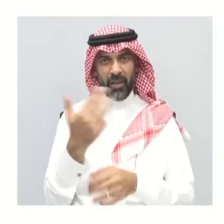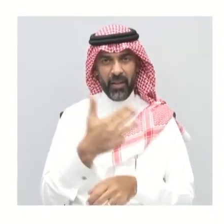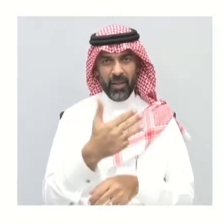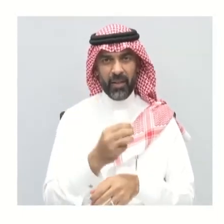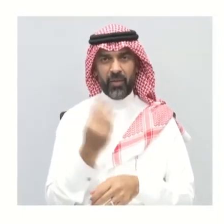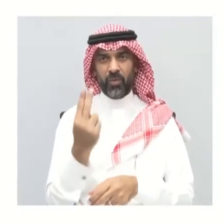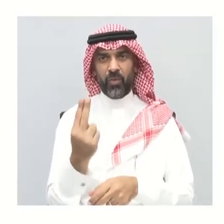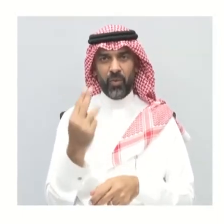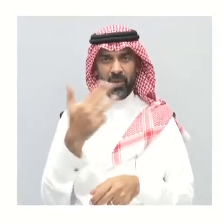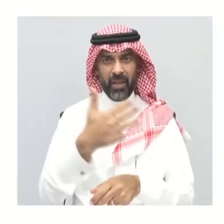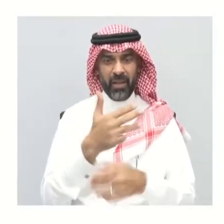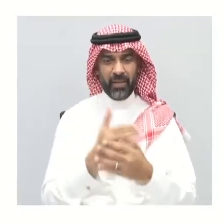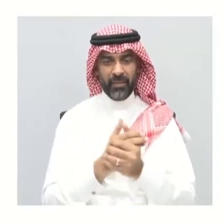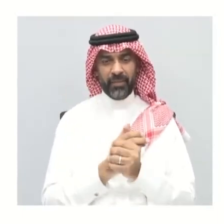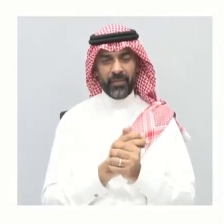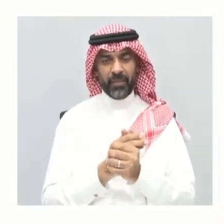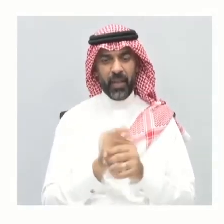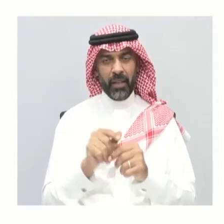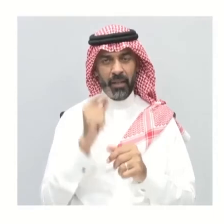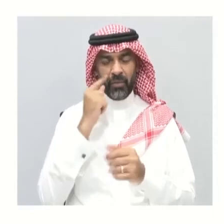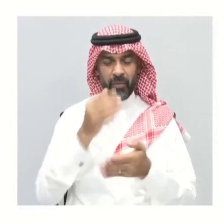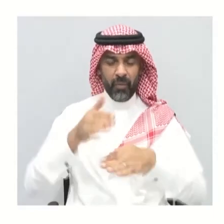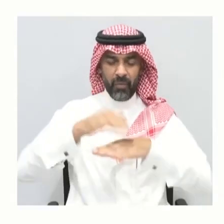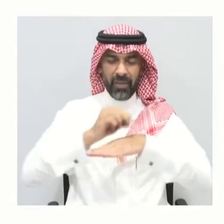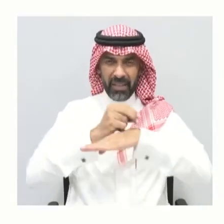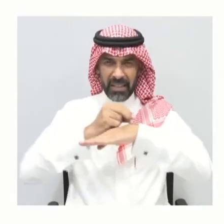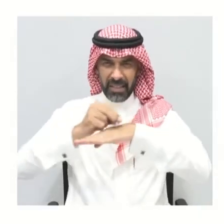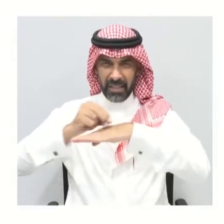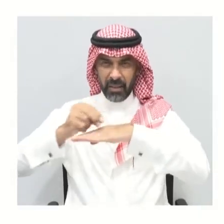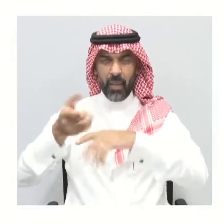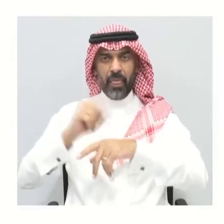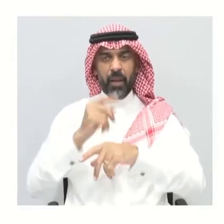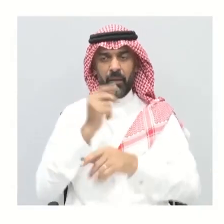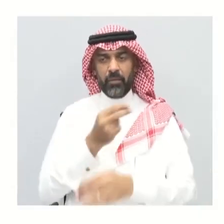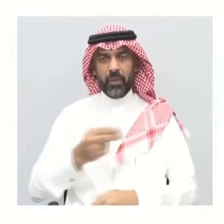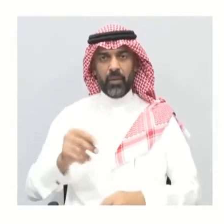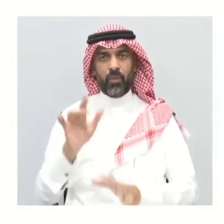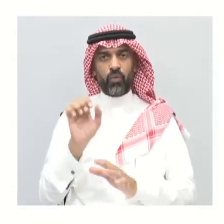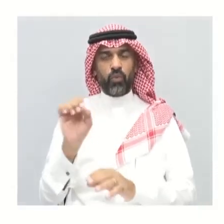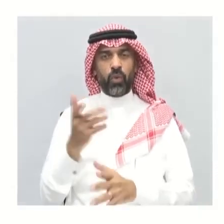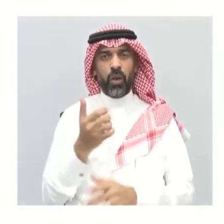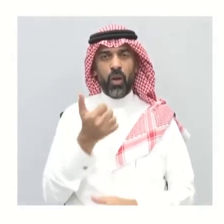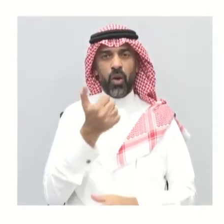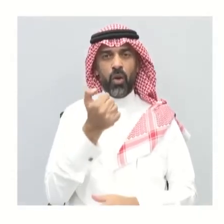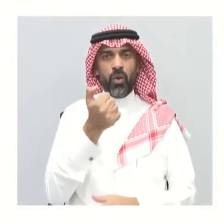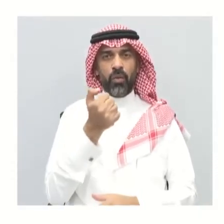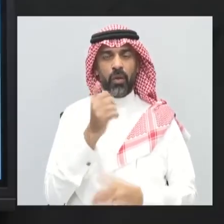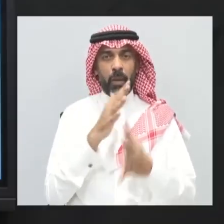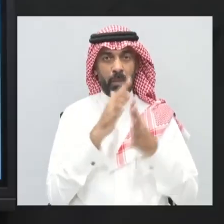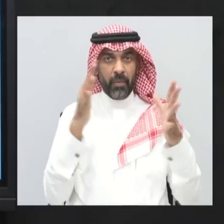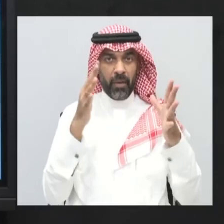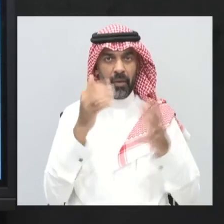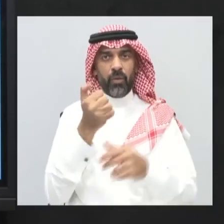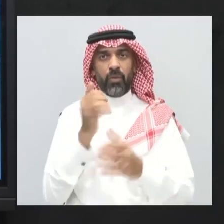will continue tracing and writing alphabet letters in uppercase